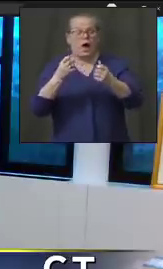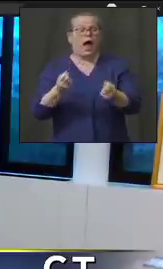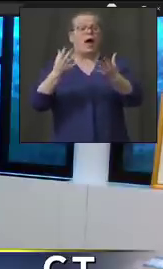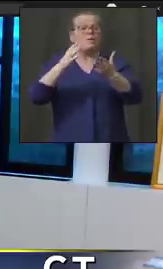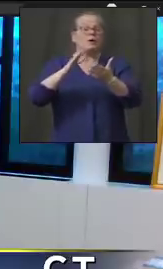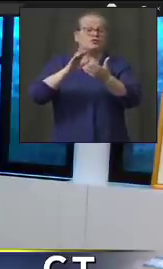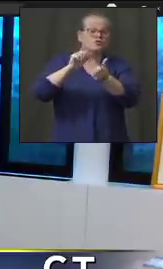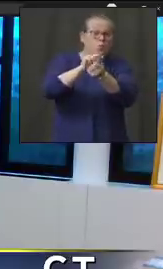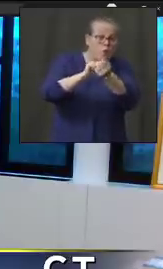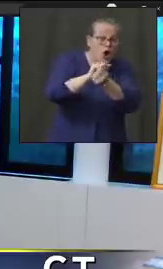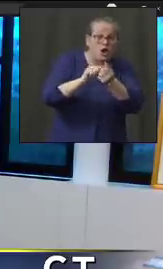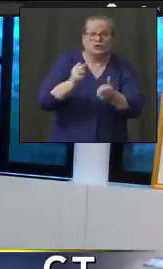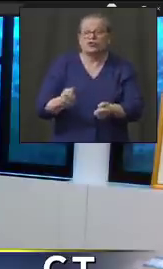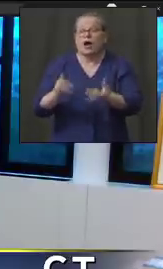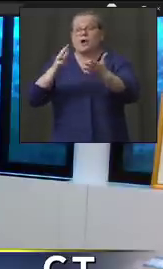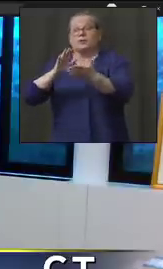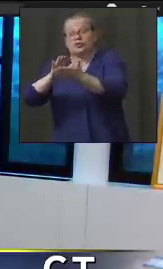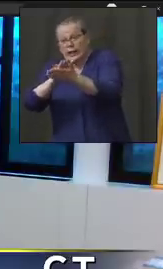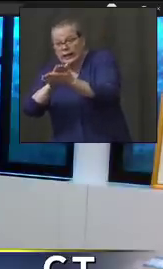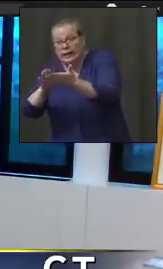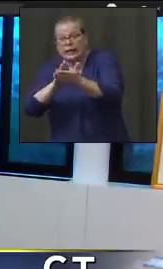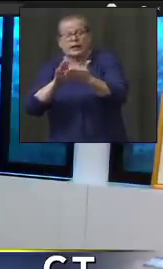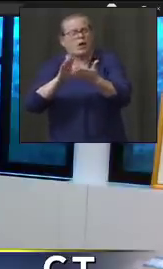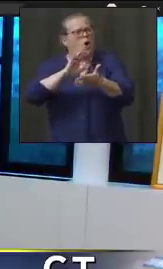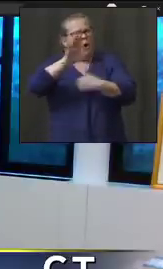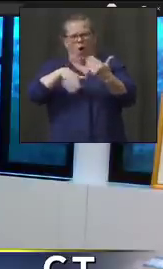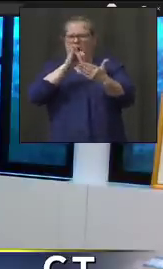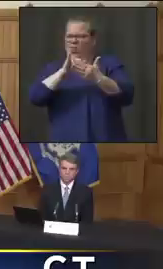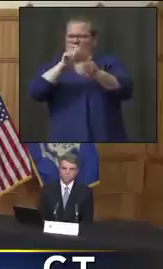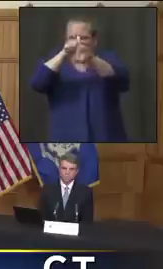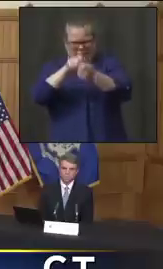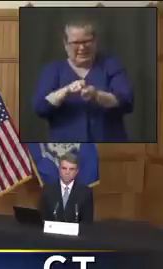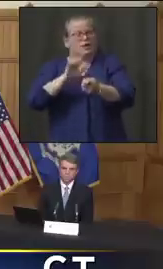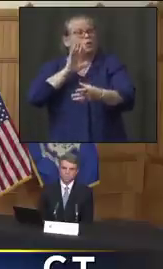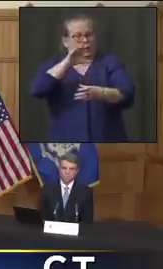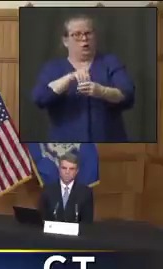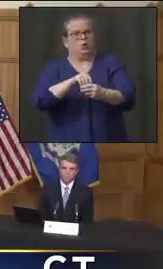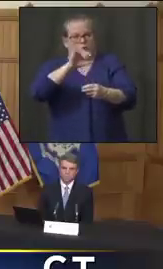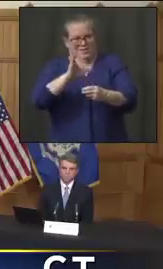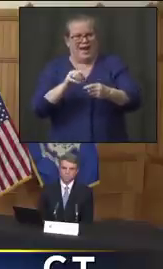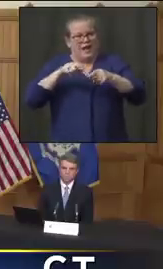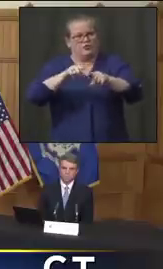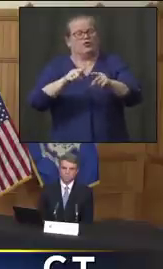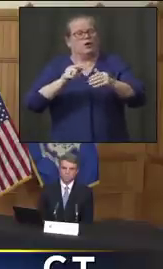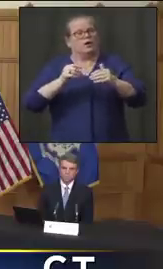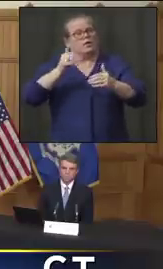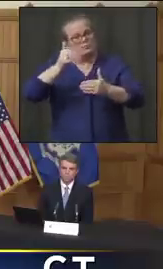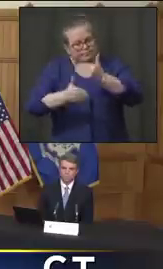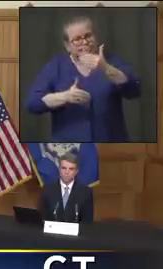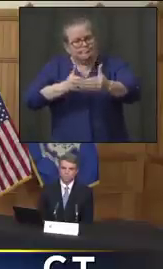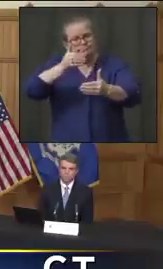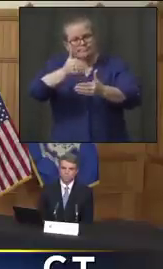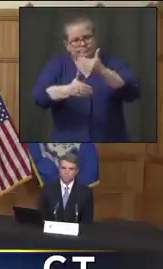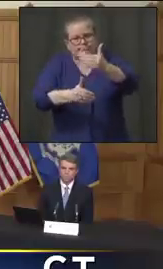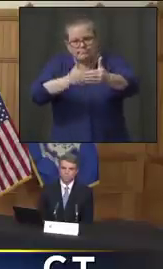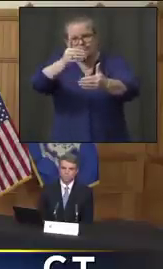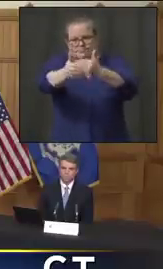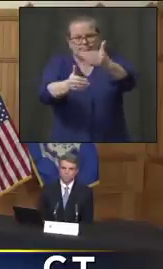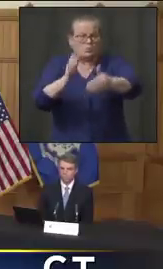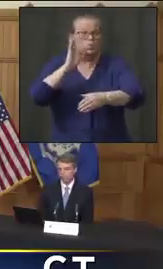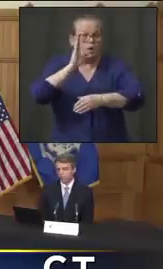reopen level details. Thank you. Move along next to the Hartford